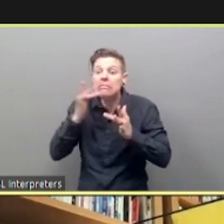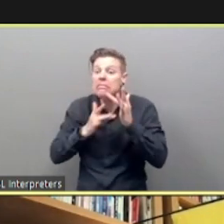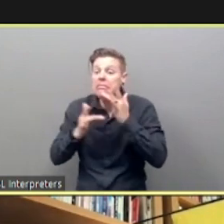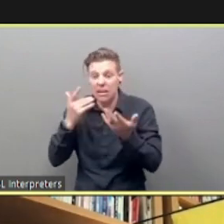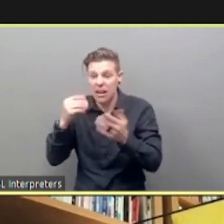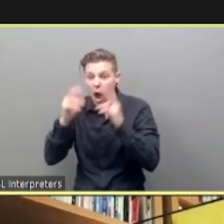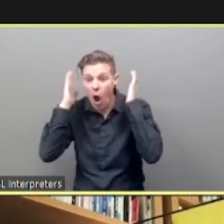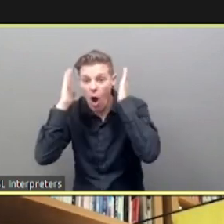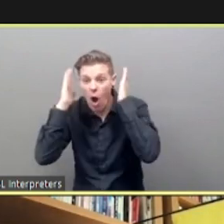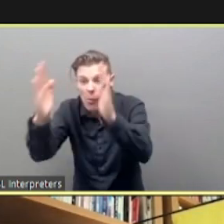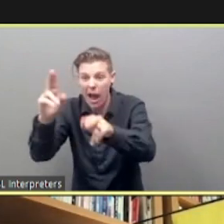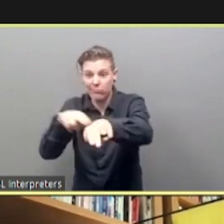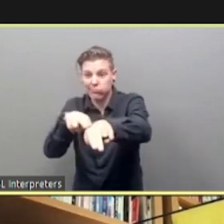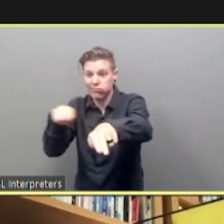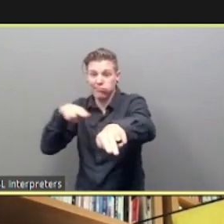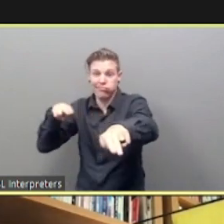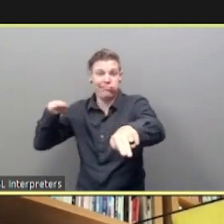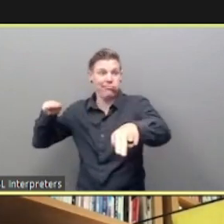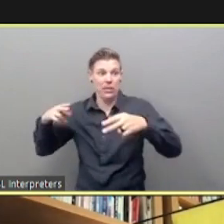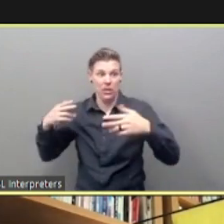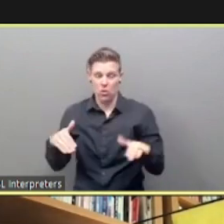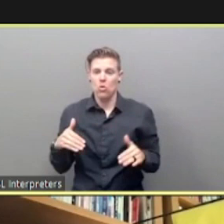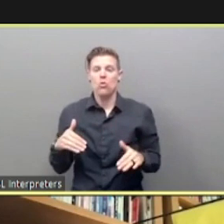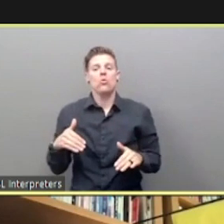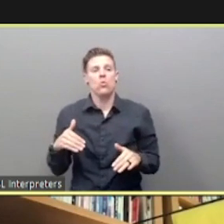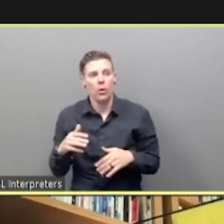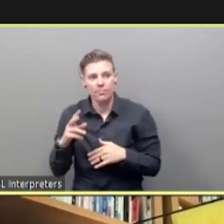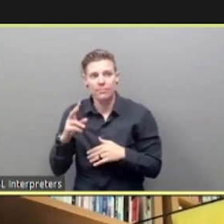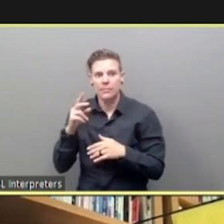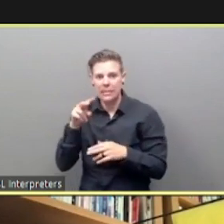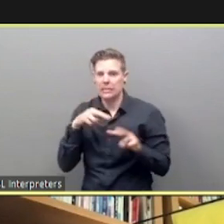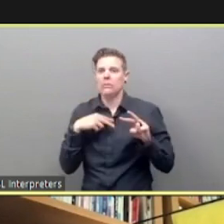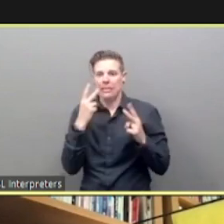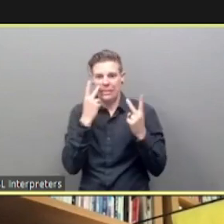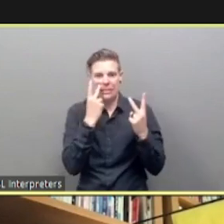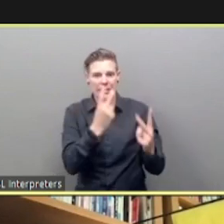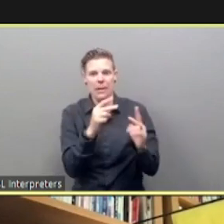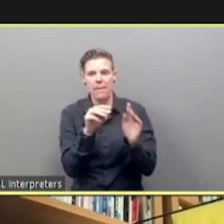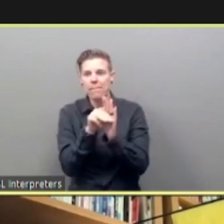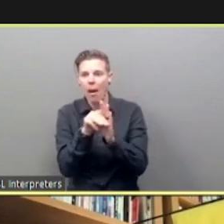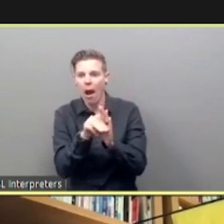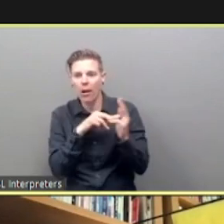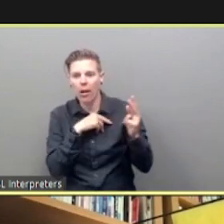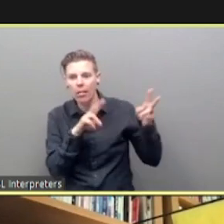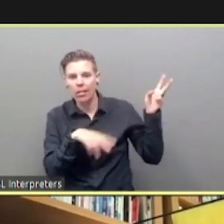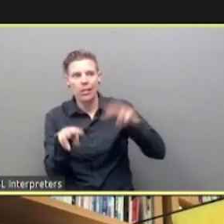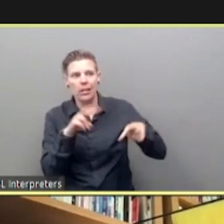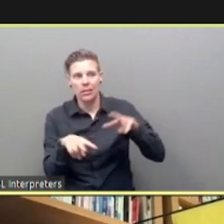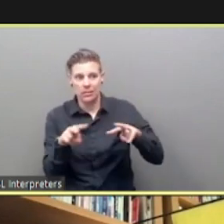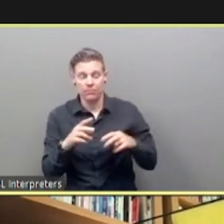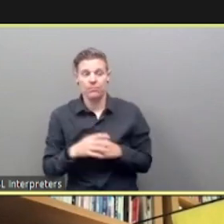Our modeling actually will be red this week as it has that upward trend. And but last week it was in the orange